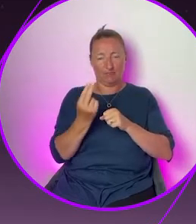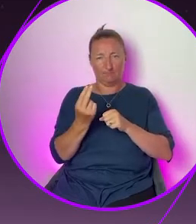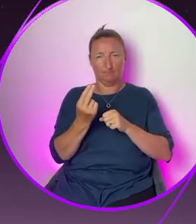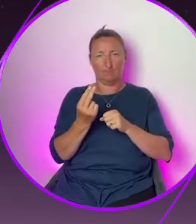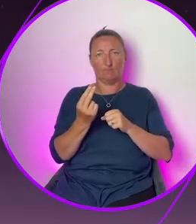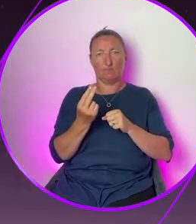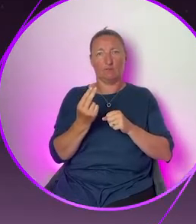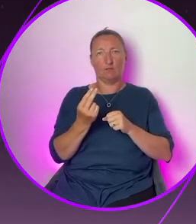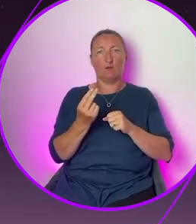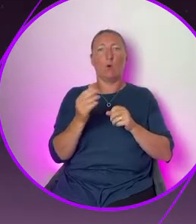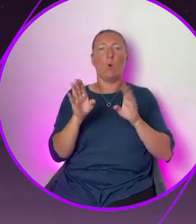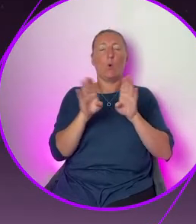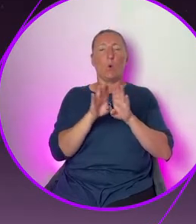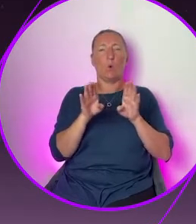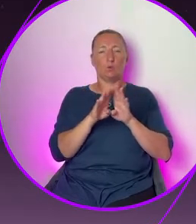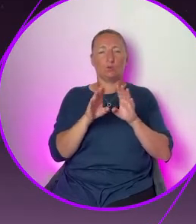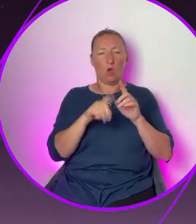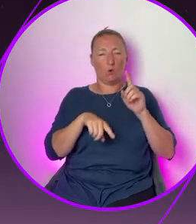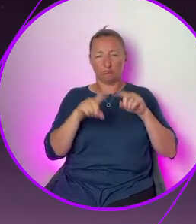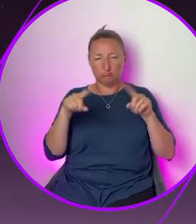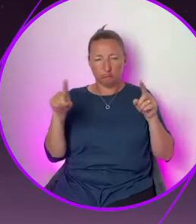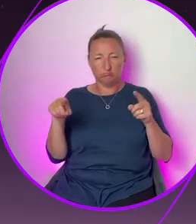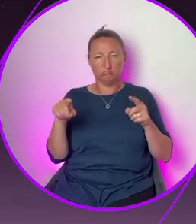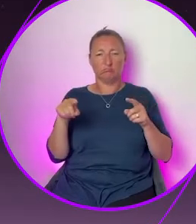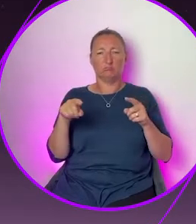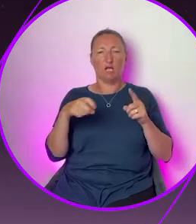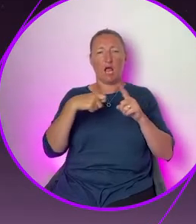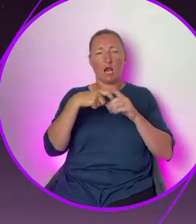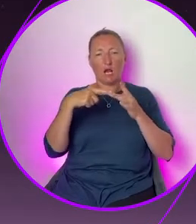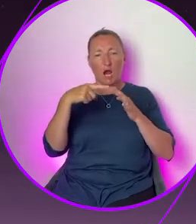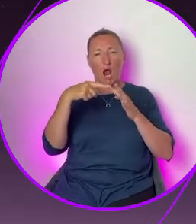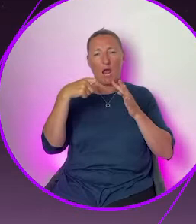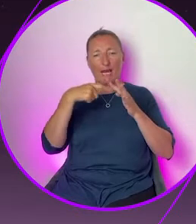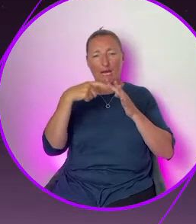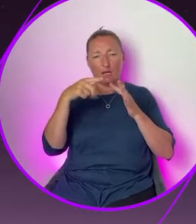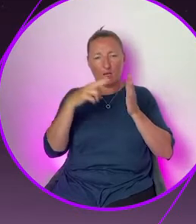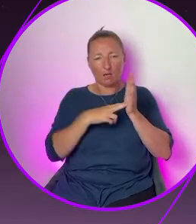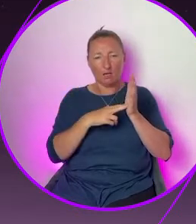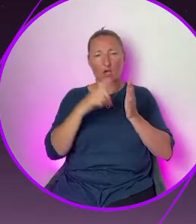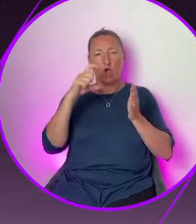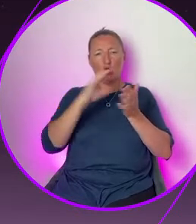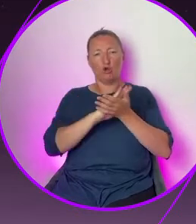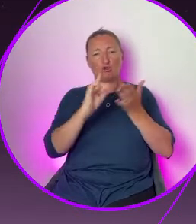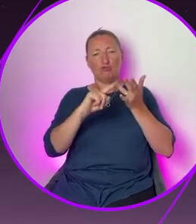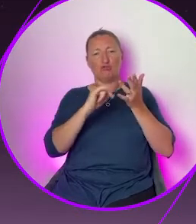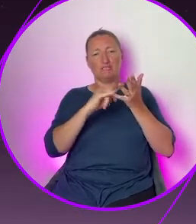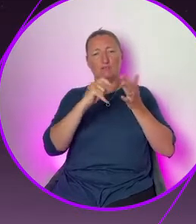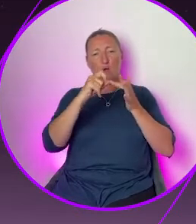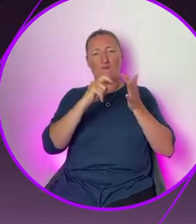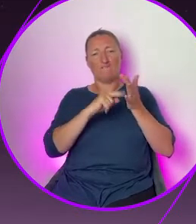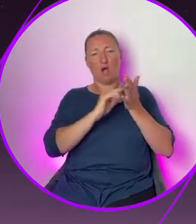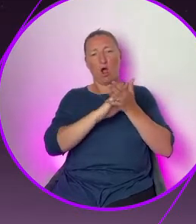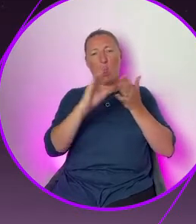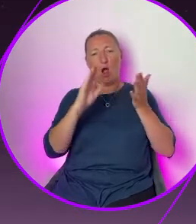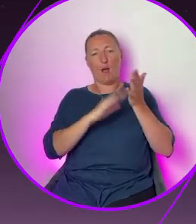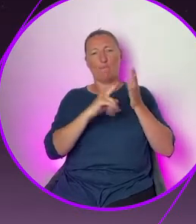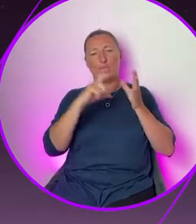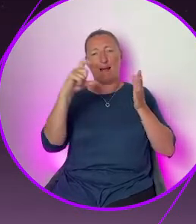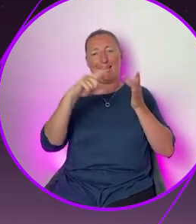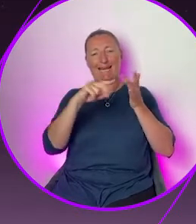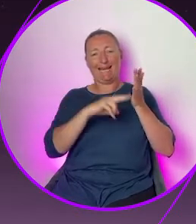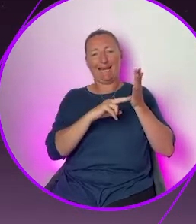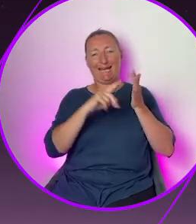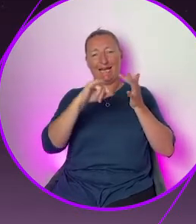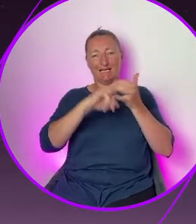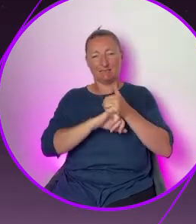month. We also have others with Kaikin and Christopher McInnes, so please do look for those. And we also have a series